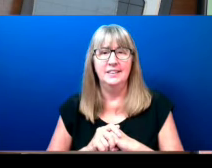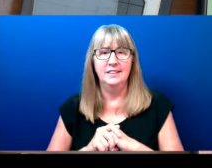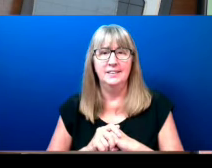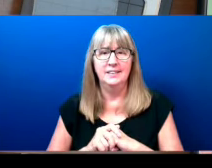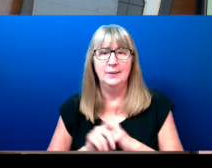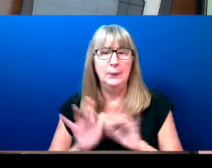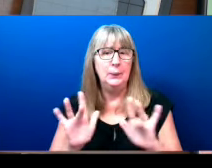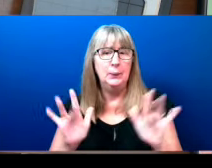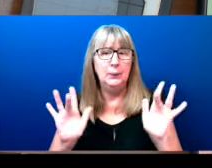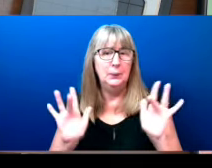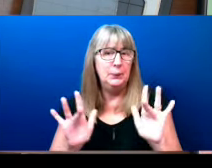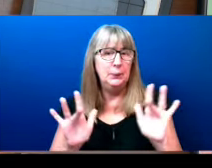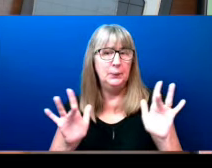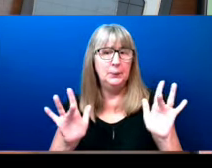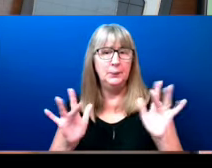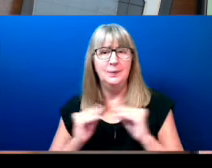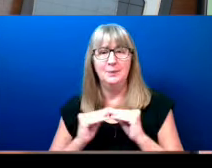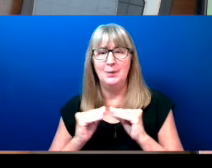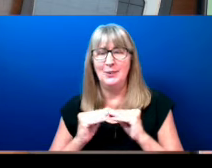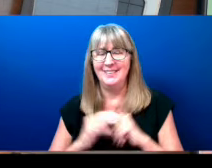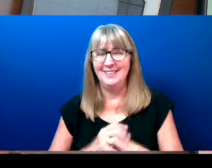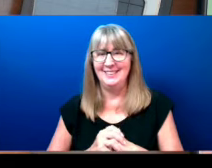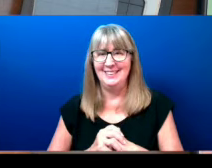just a couple little sparkles here and there.